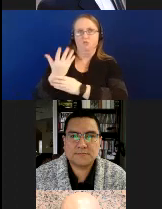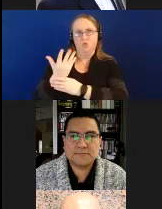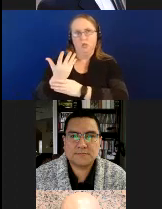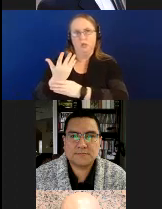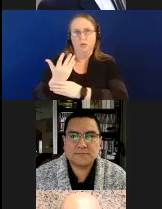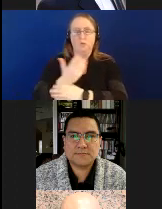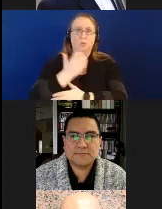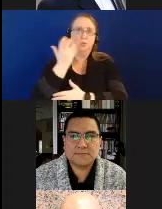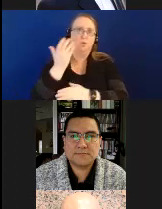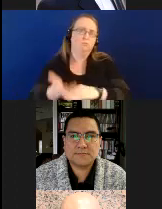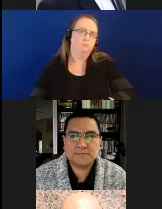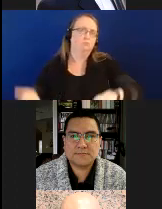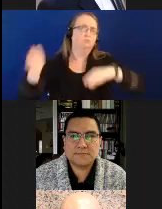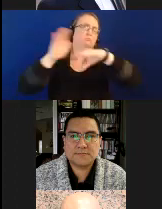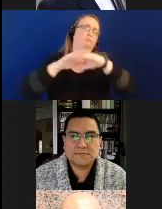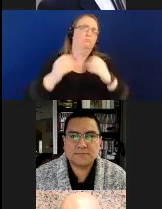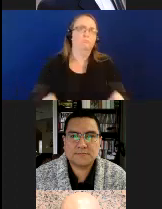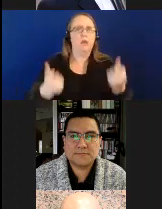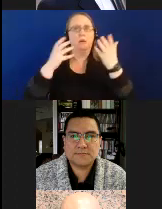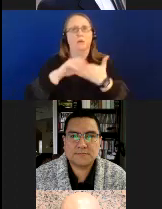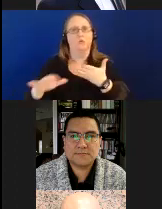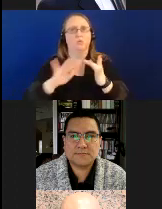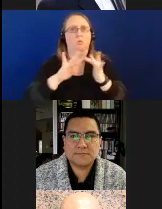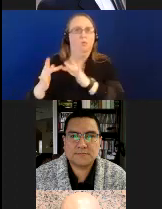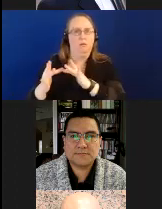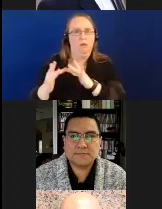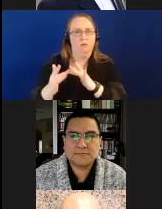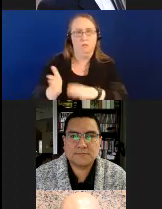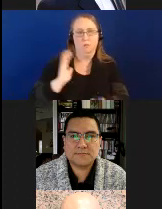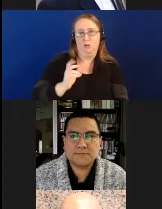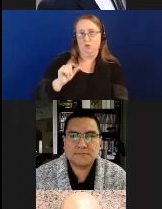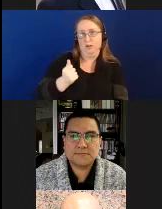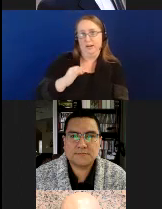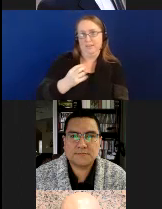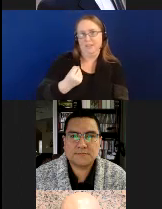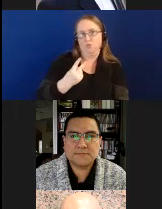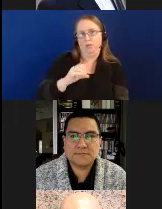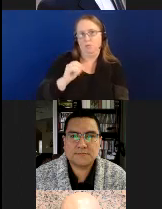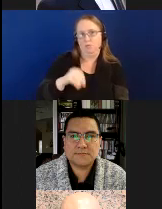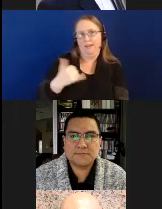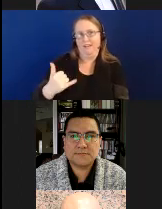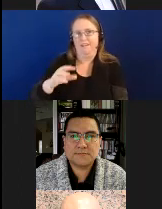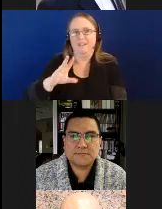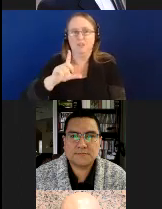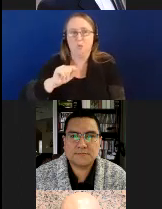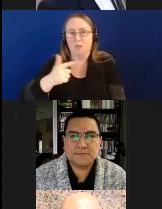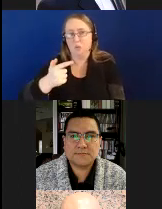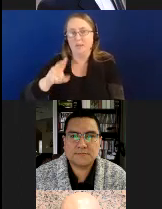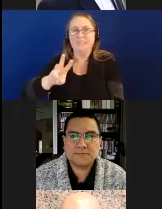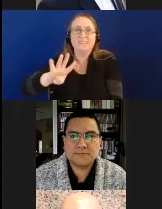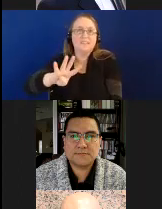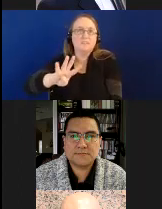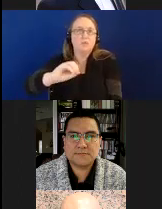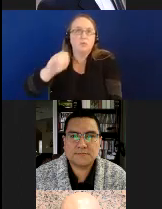huge increase in the number of students who are testing online. So we are at 12% in 2019. We are at 64% in 2021. This